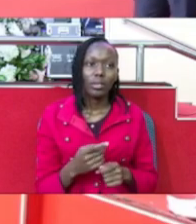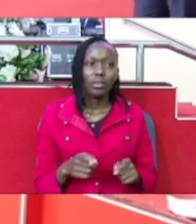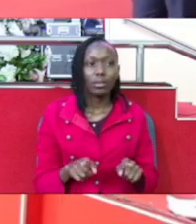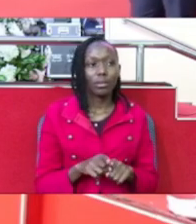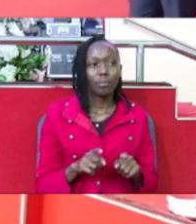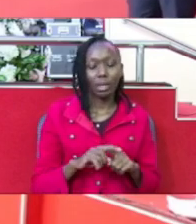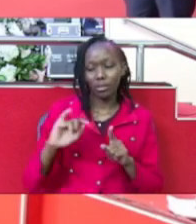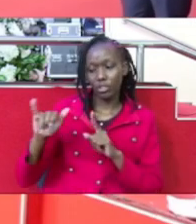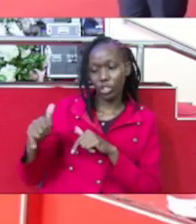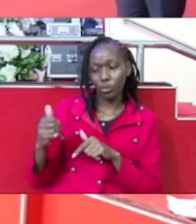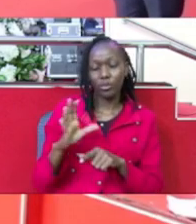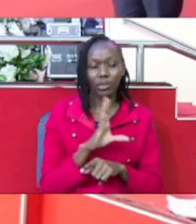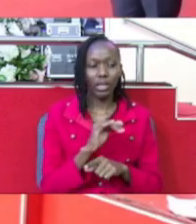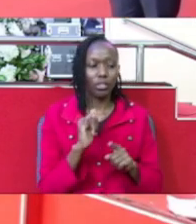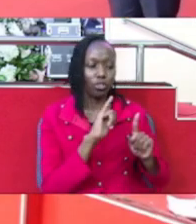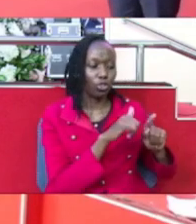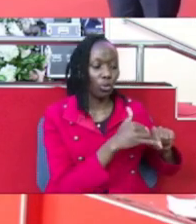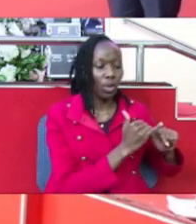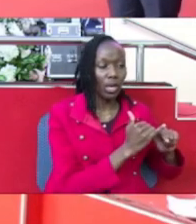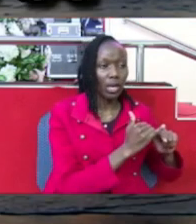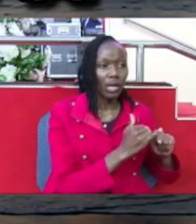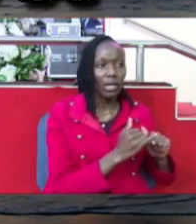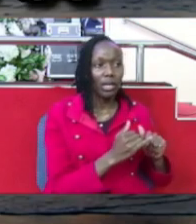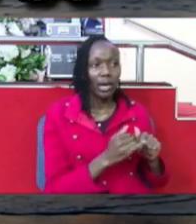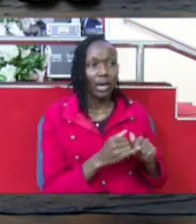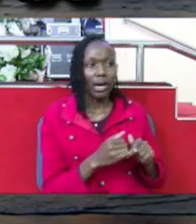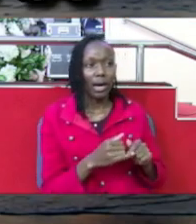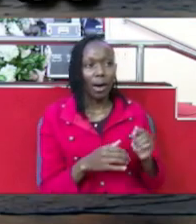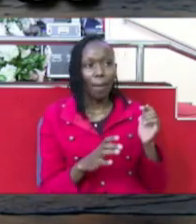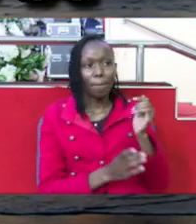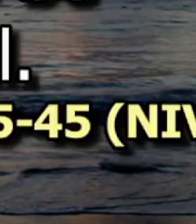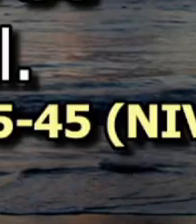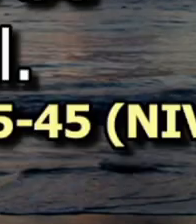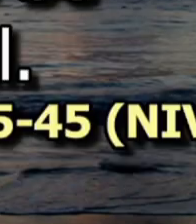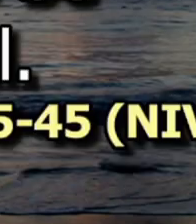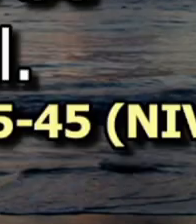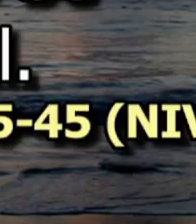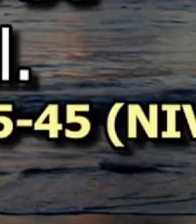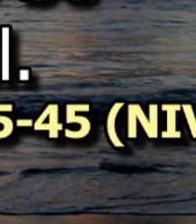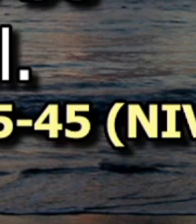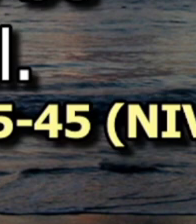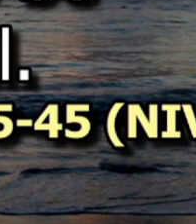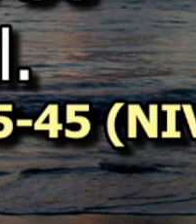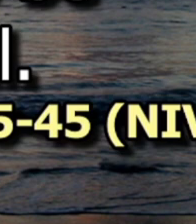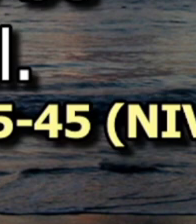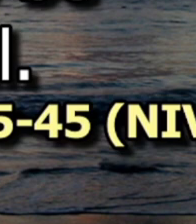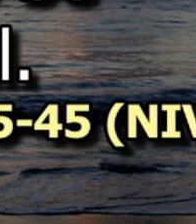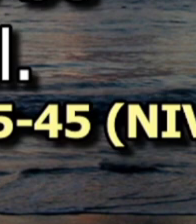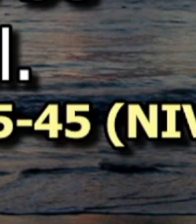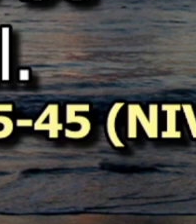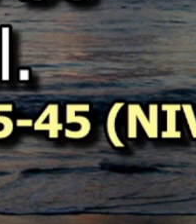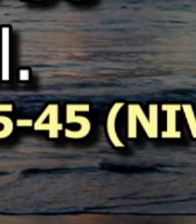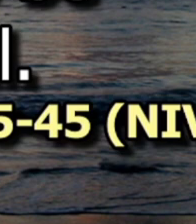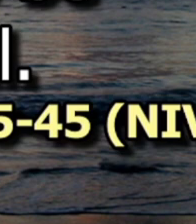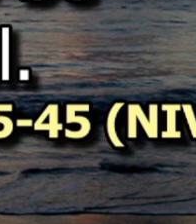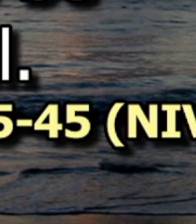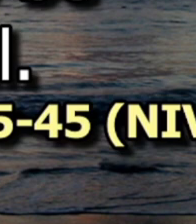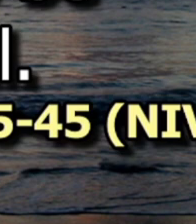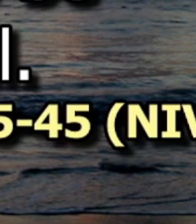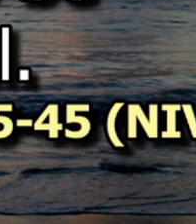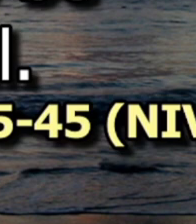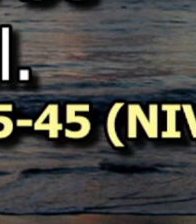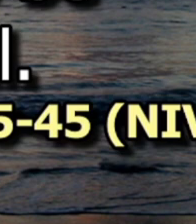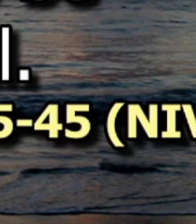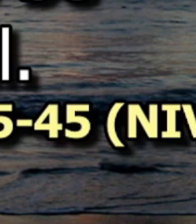na Yakobo walikuwa ndio na jambo ambalo alikuwa sawa. But Jesus was so compassionate to them. Lakini Yesu